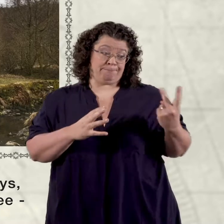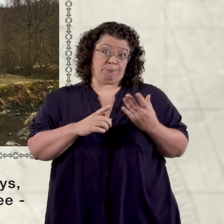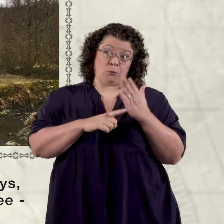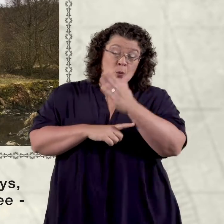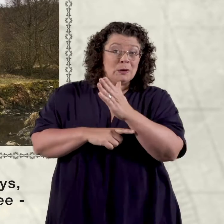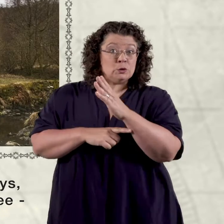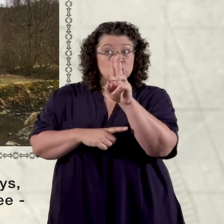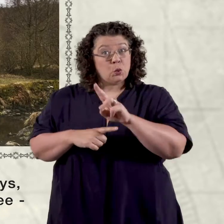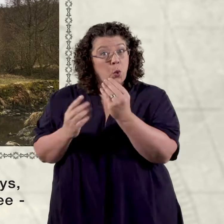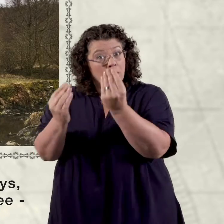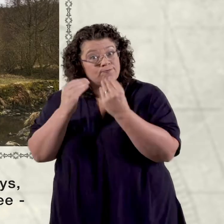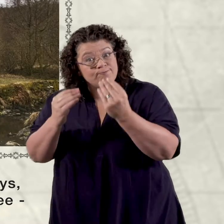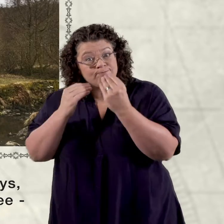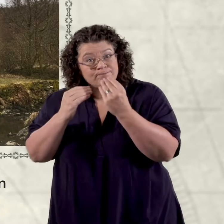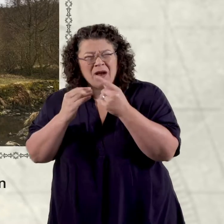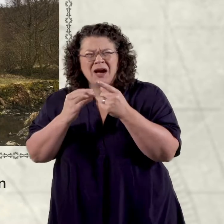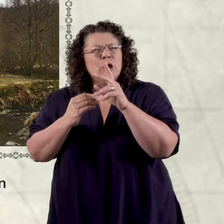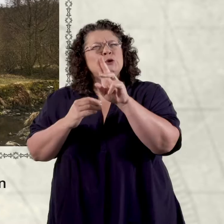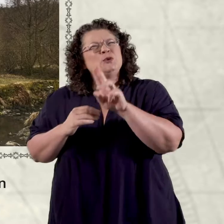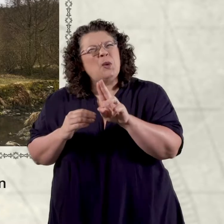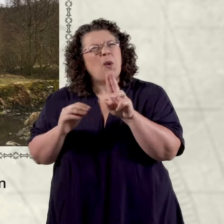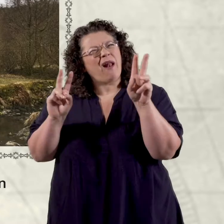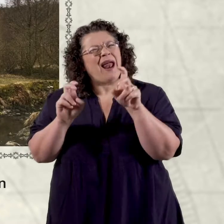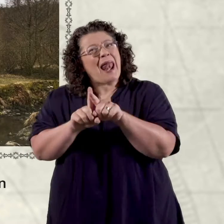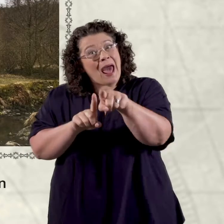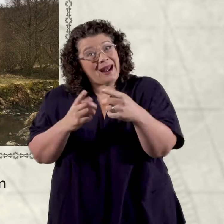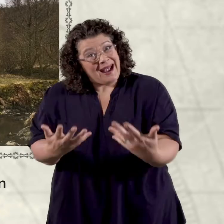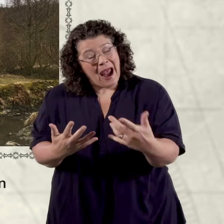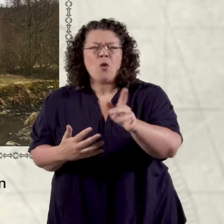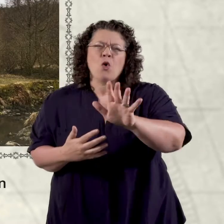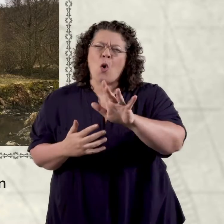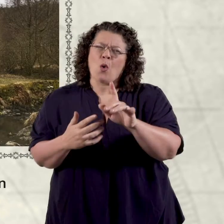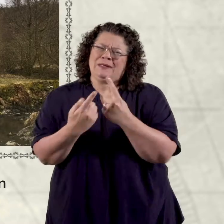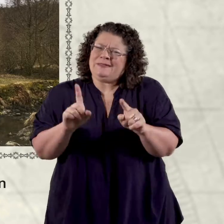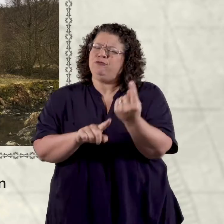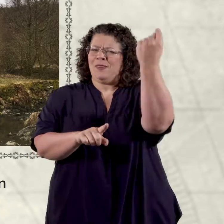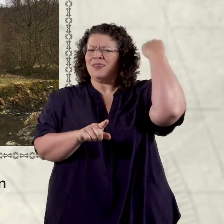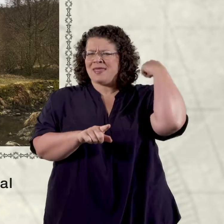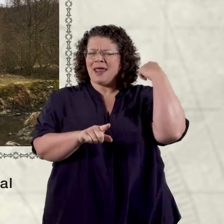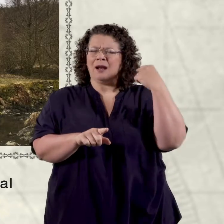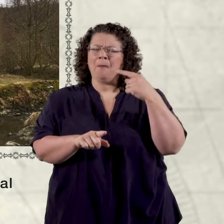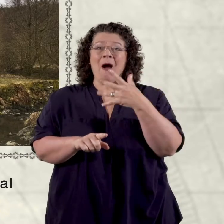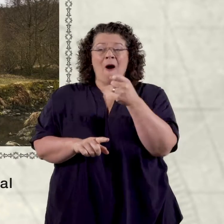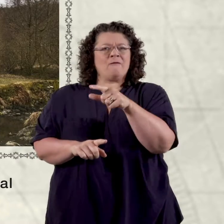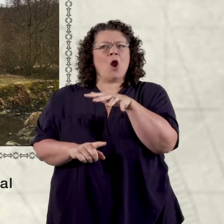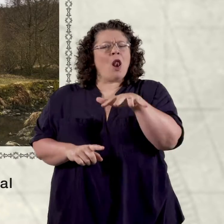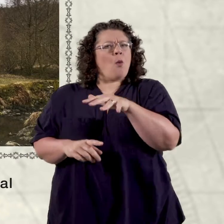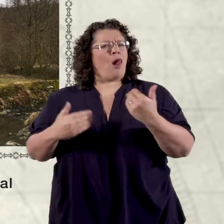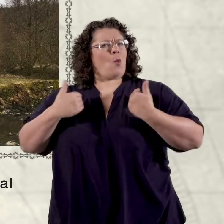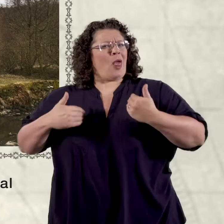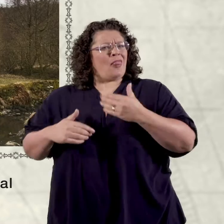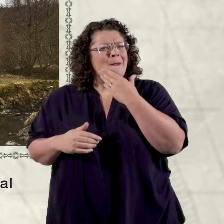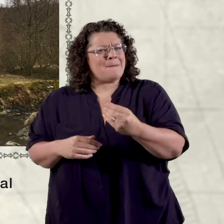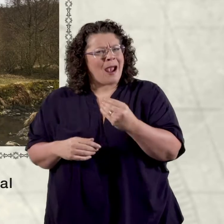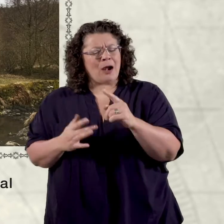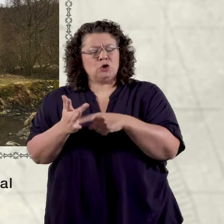went to school together, you see. Well, there weren't schools back then like the schools you go to today, but we were invited